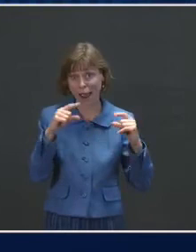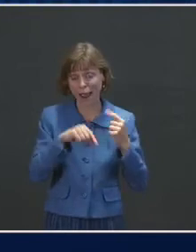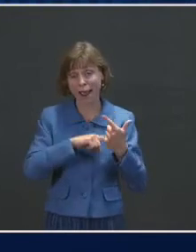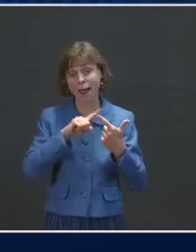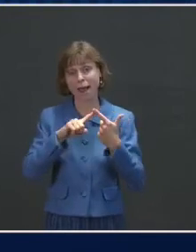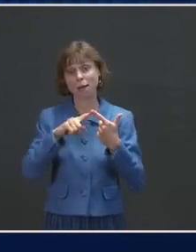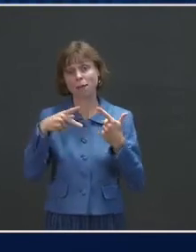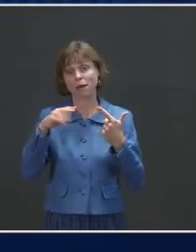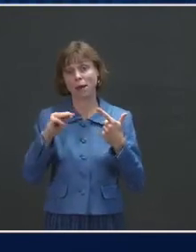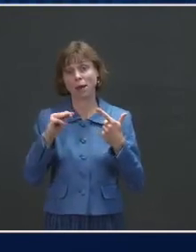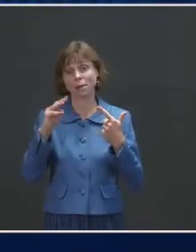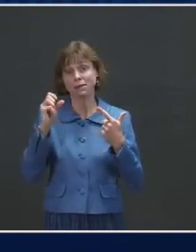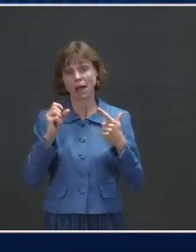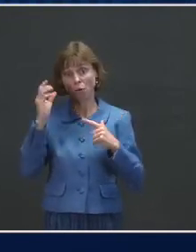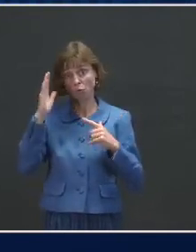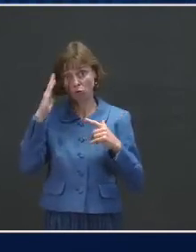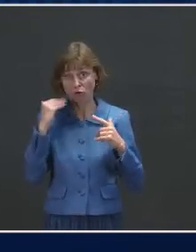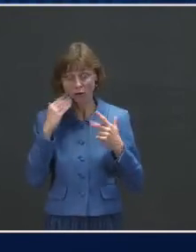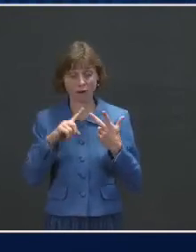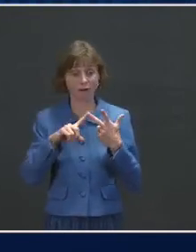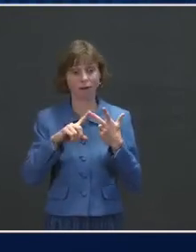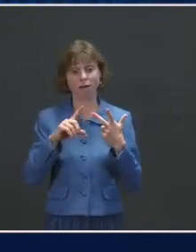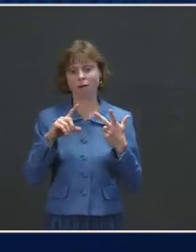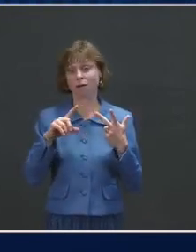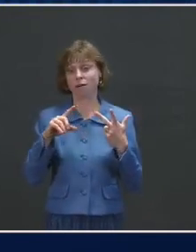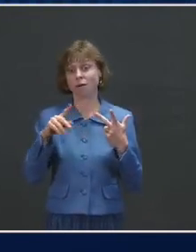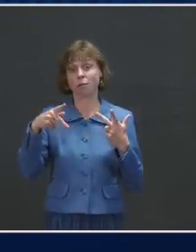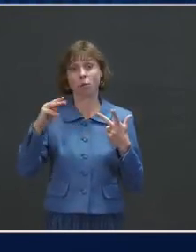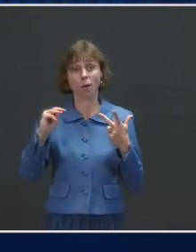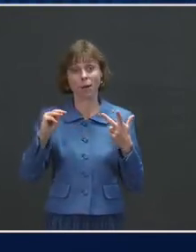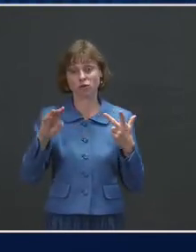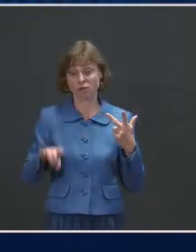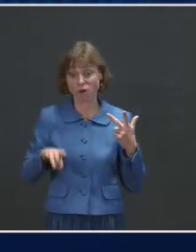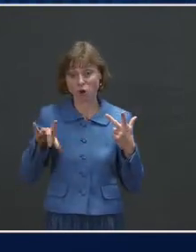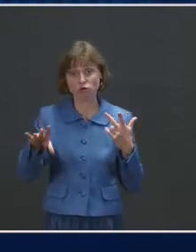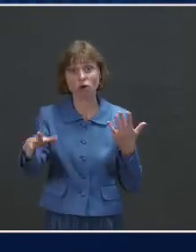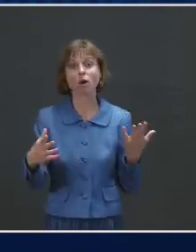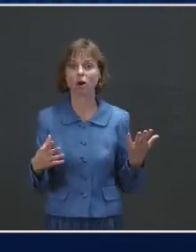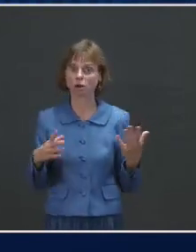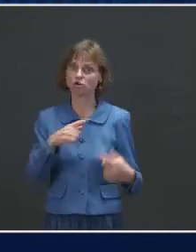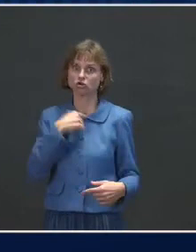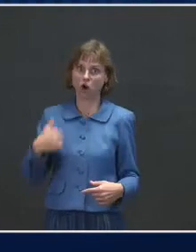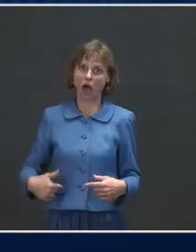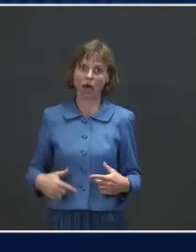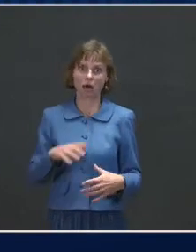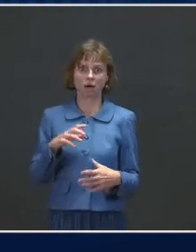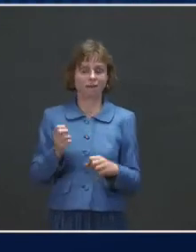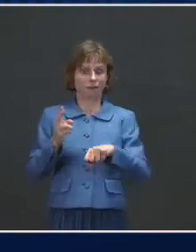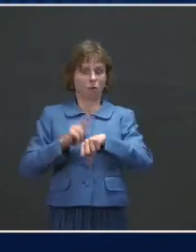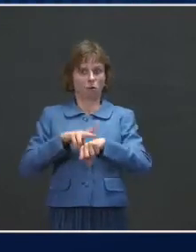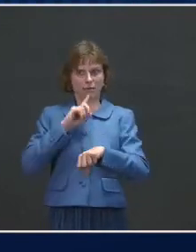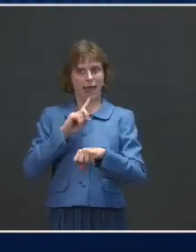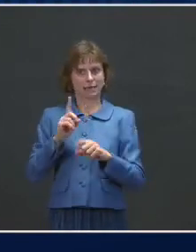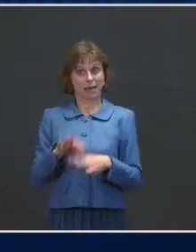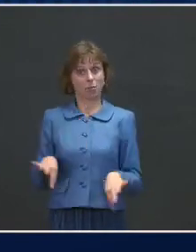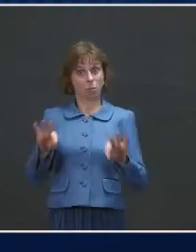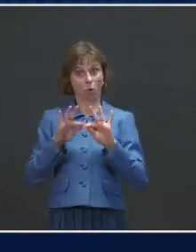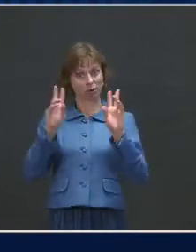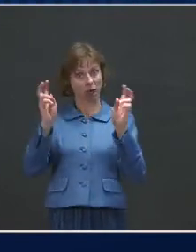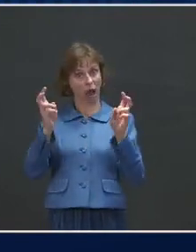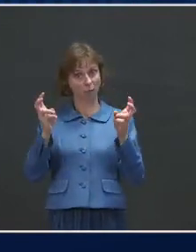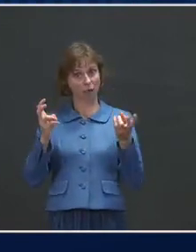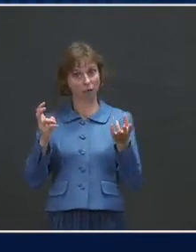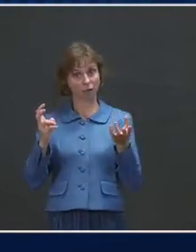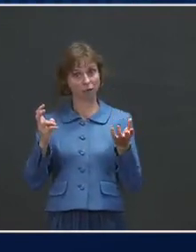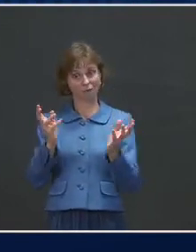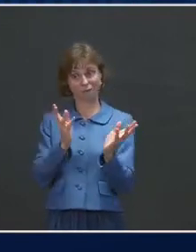Korea. He spoke with the prime minister of Australia. And China was, of course, an important topic of conversation during